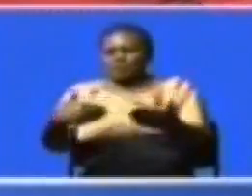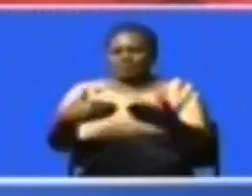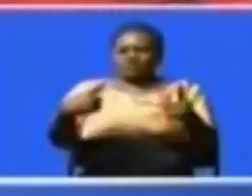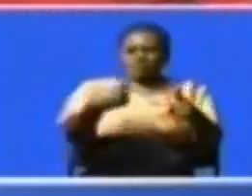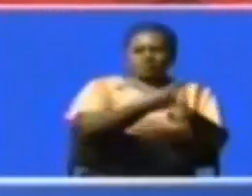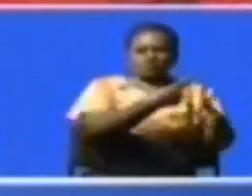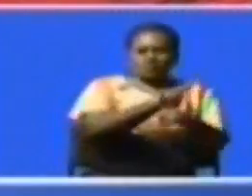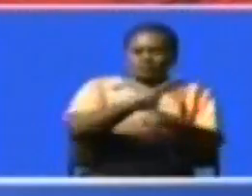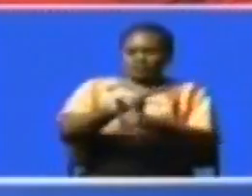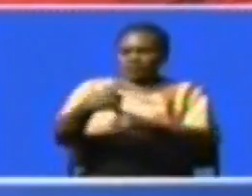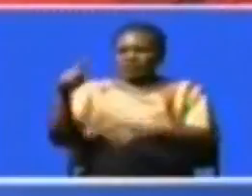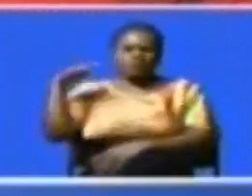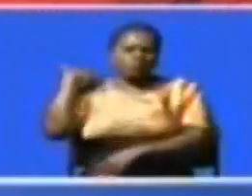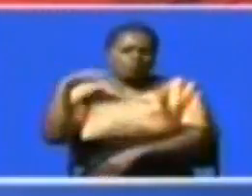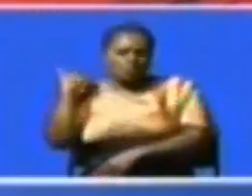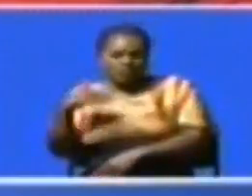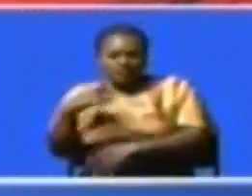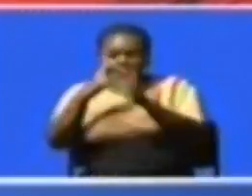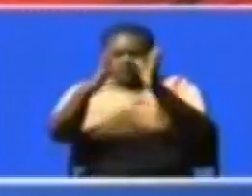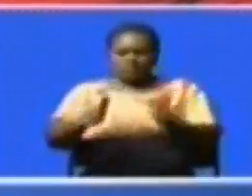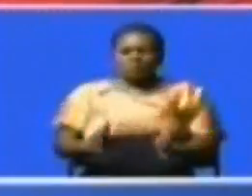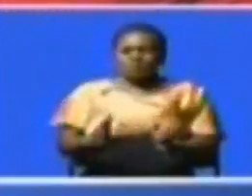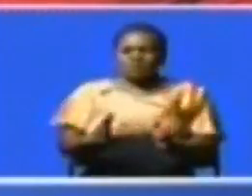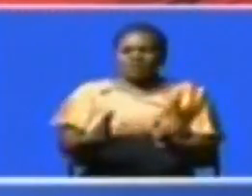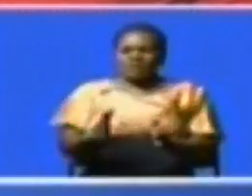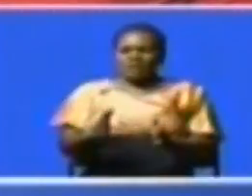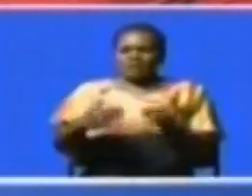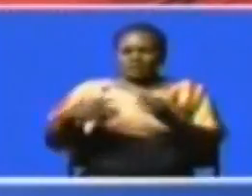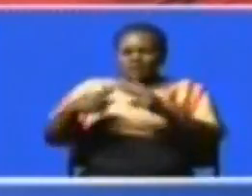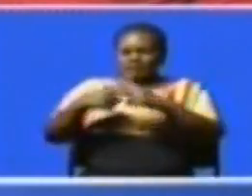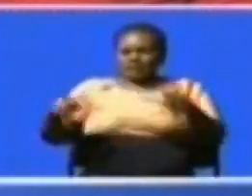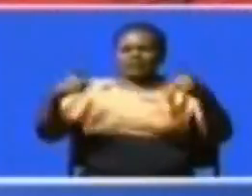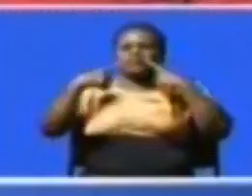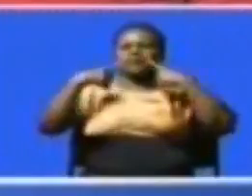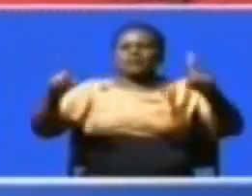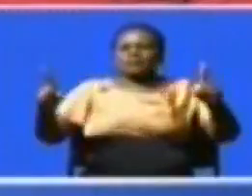different criminal offences? KTN's Rita Tunina leads our broadcast tonight.